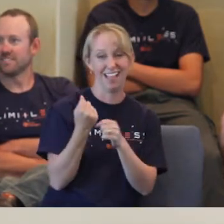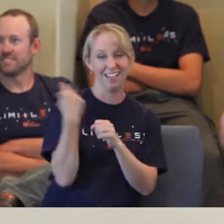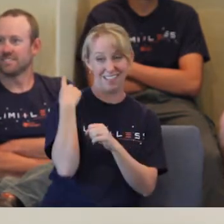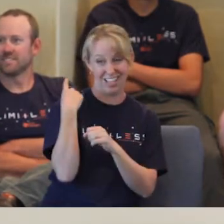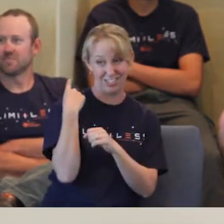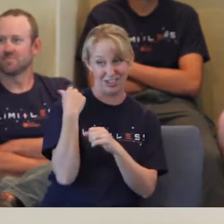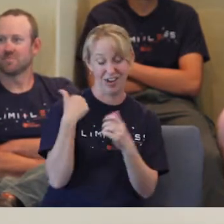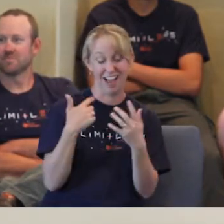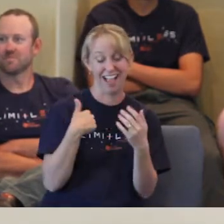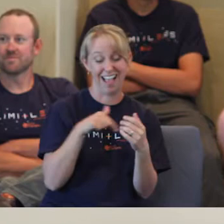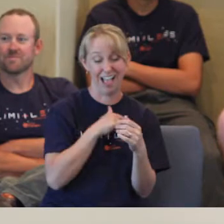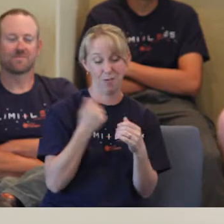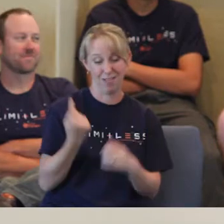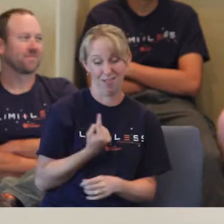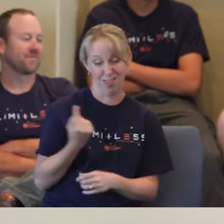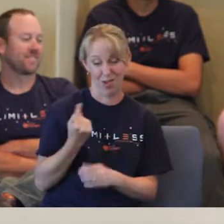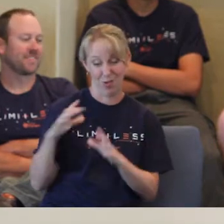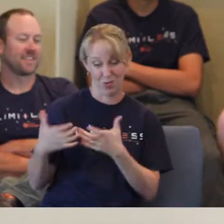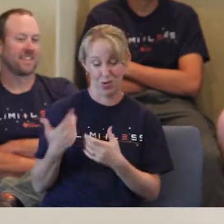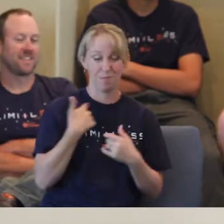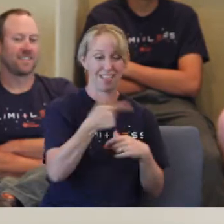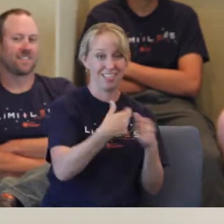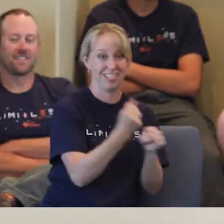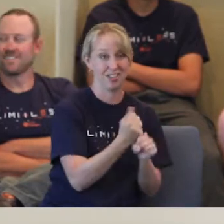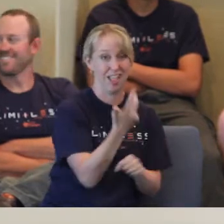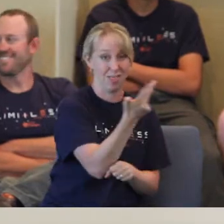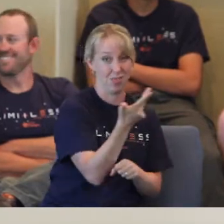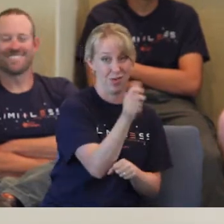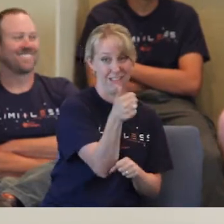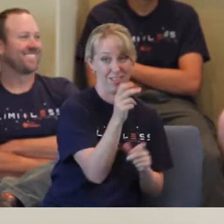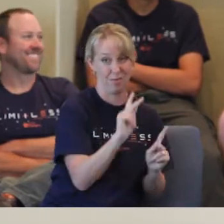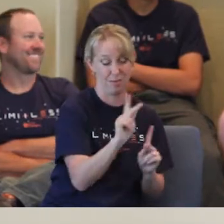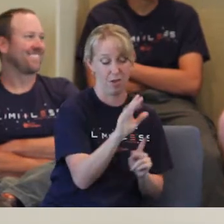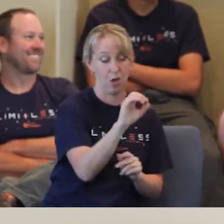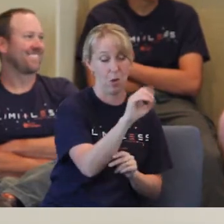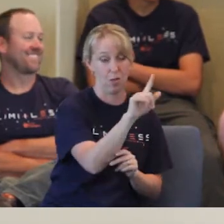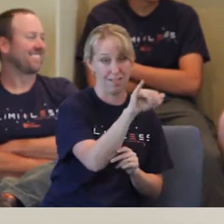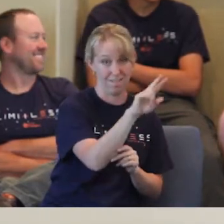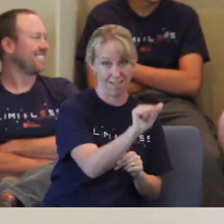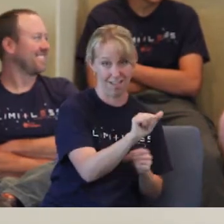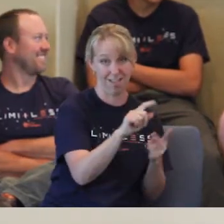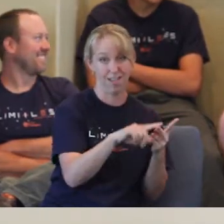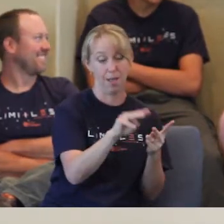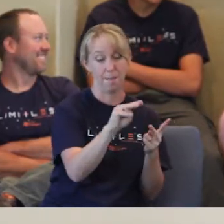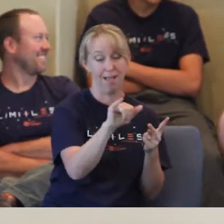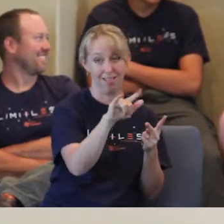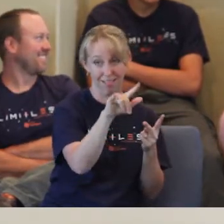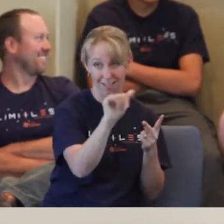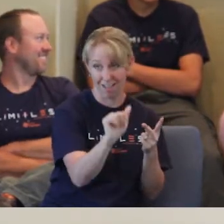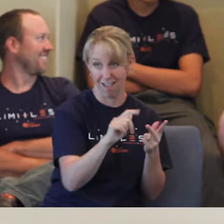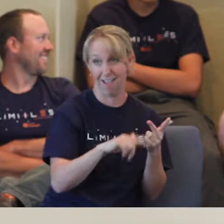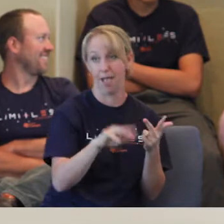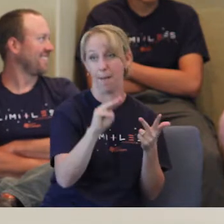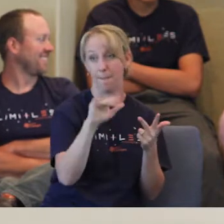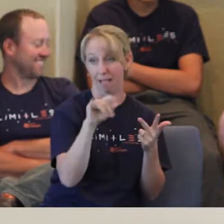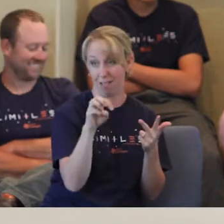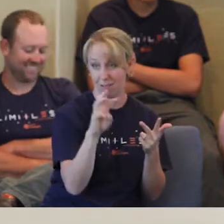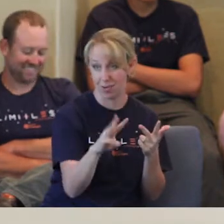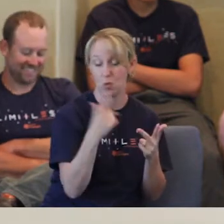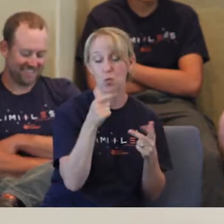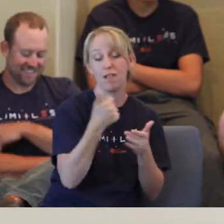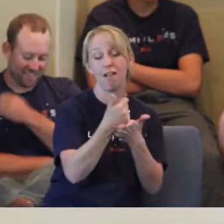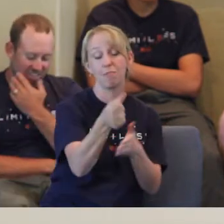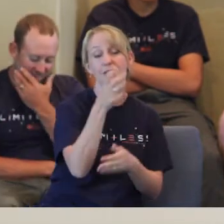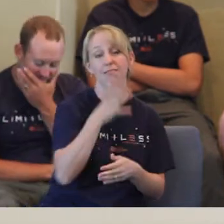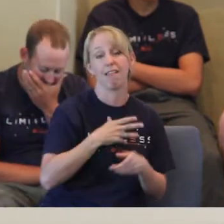As you know, of last year, I was all on my crew all alone. But this year, I had three other people, Olivia, Malia, and